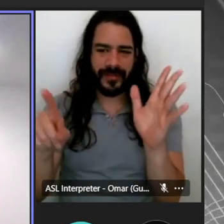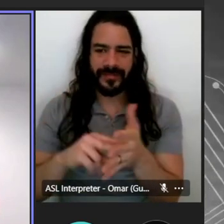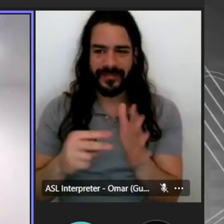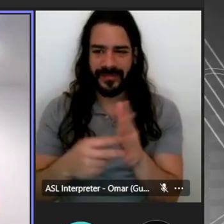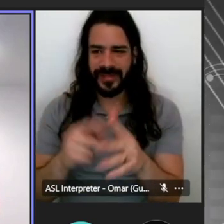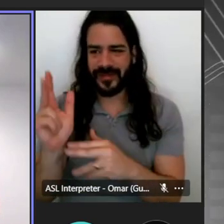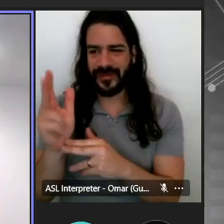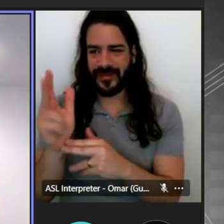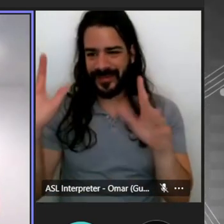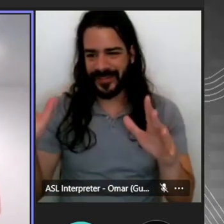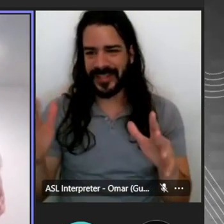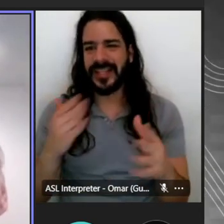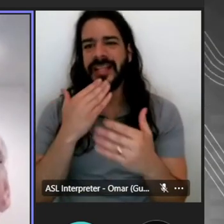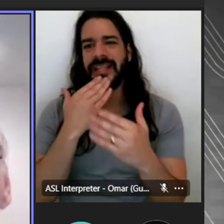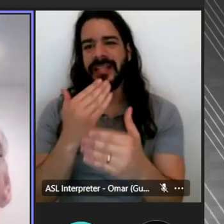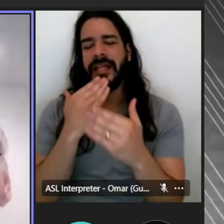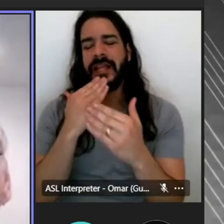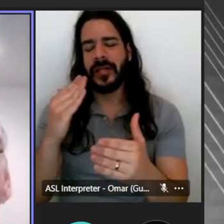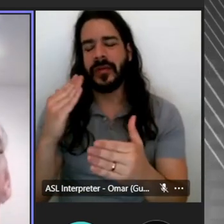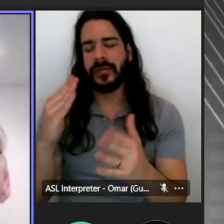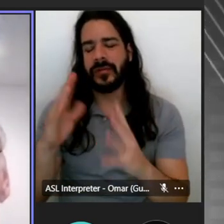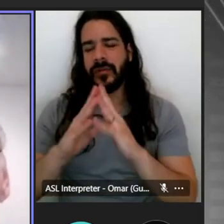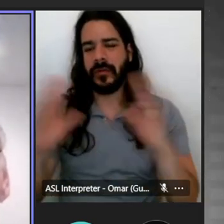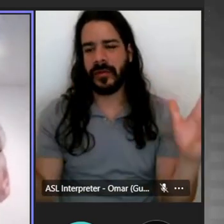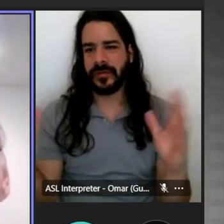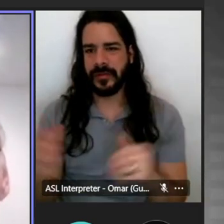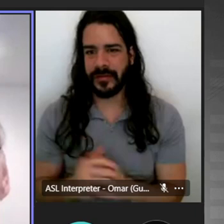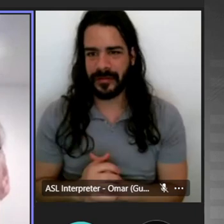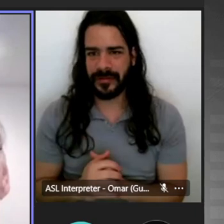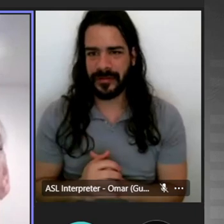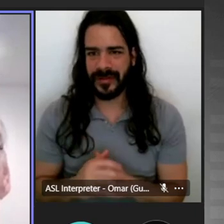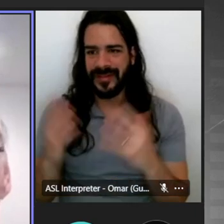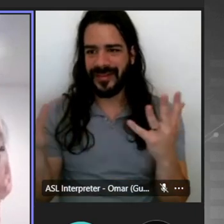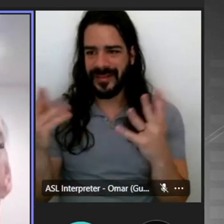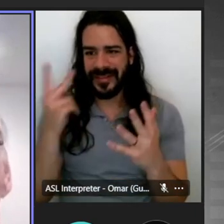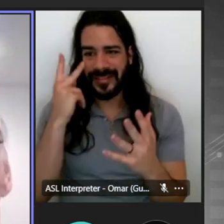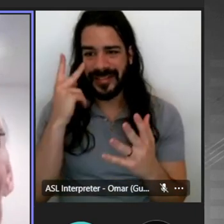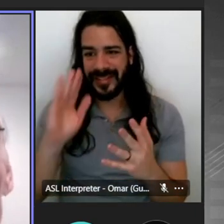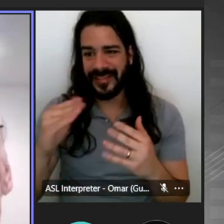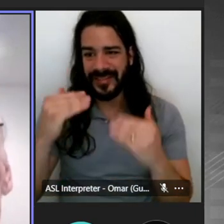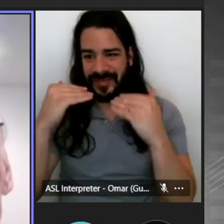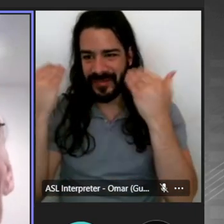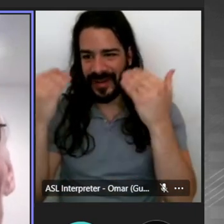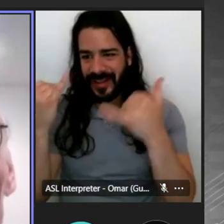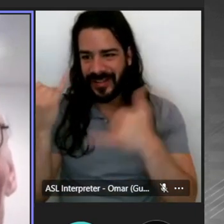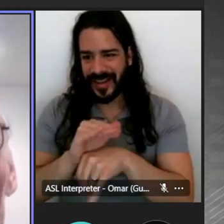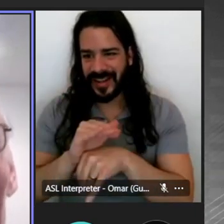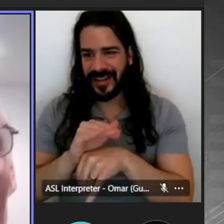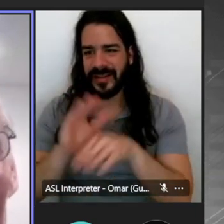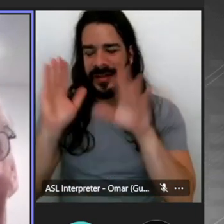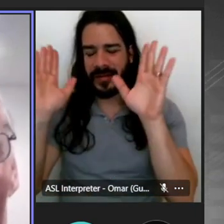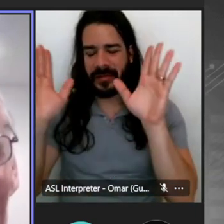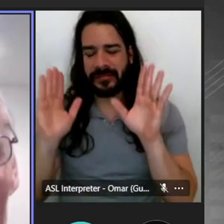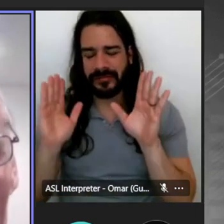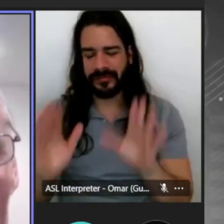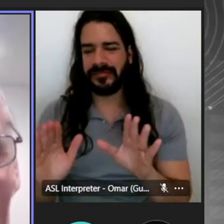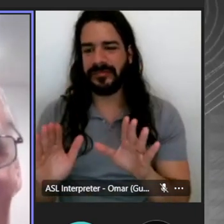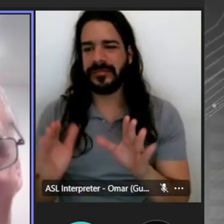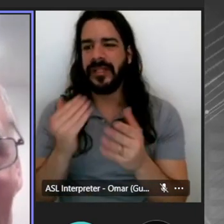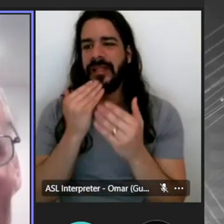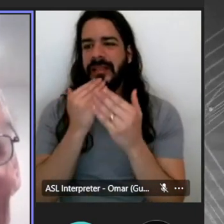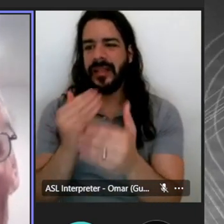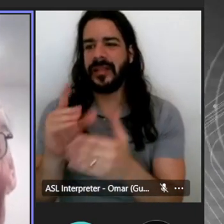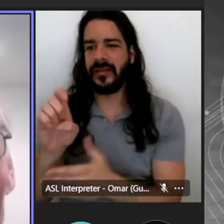buzzer go off, so I've obviously hit the 3-minute mark. So yes. Thank you all so much. And seeing Lucinda smile tonight has made my entire